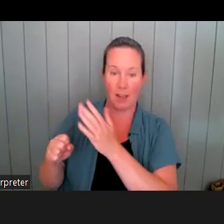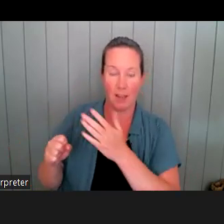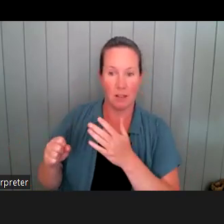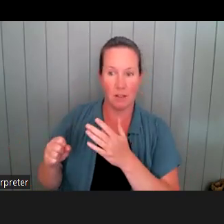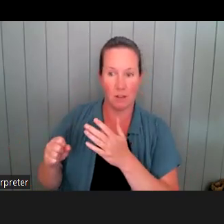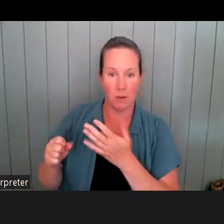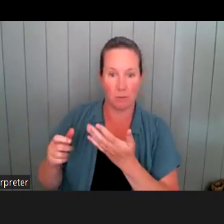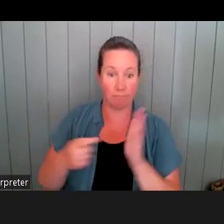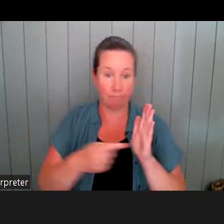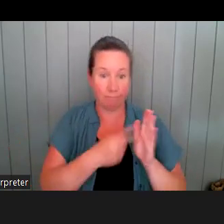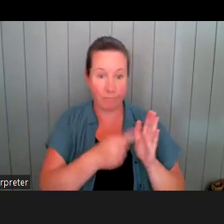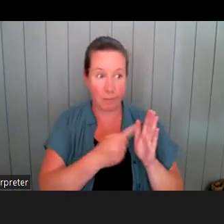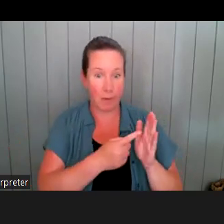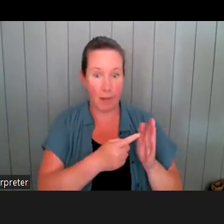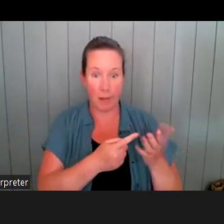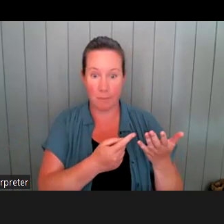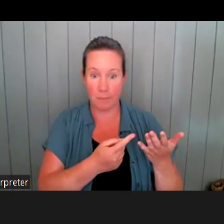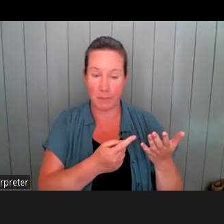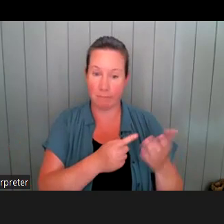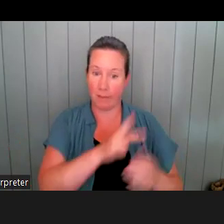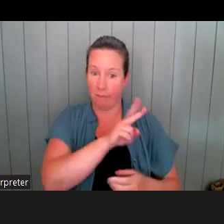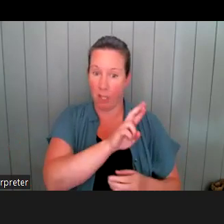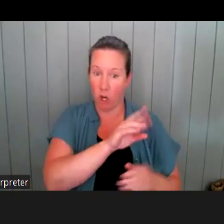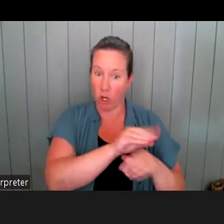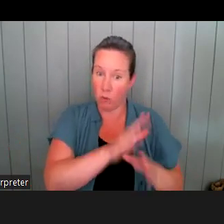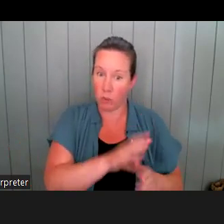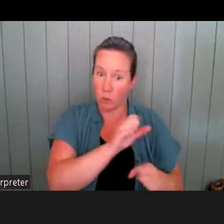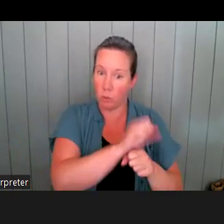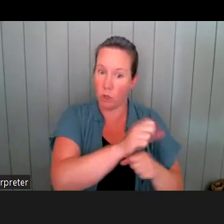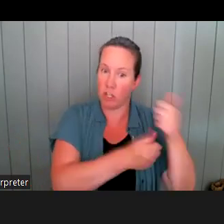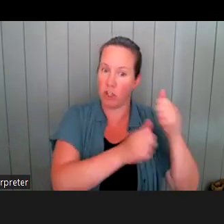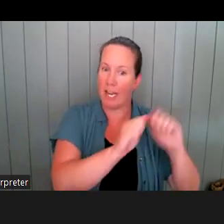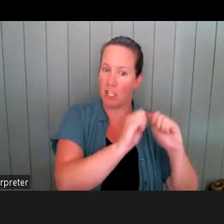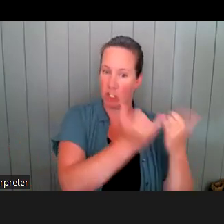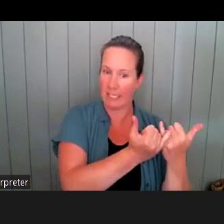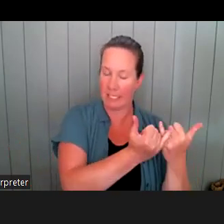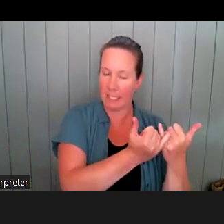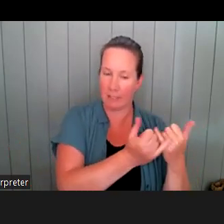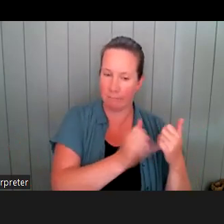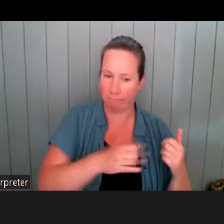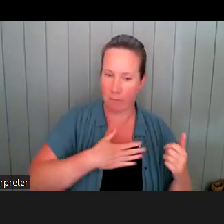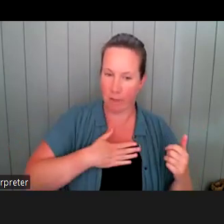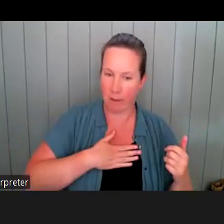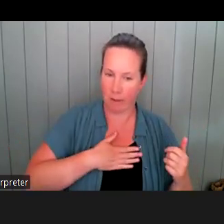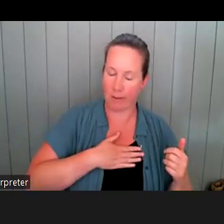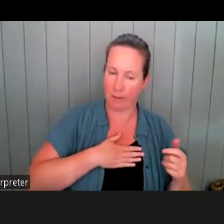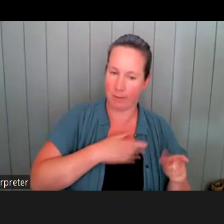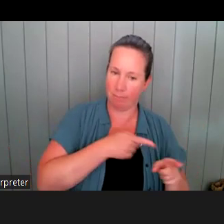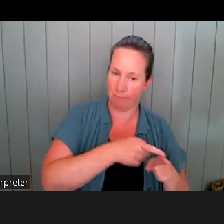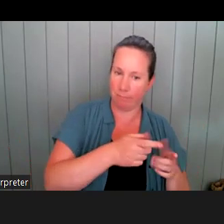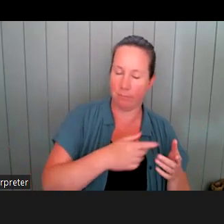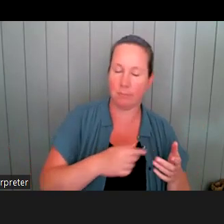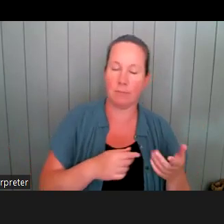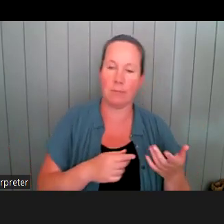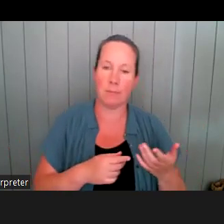it within an agency, like I work at the Carroll Center for the Blind. So you get a few different